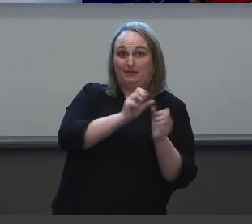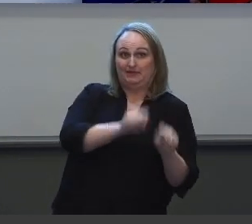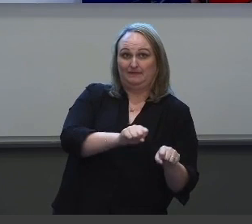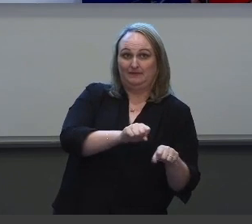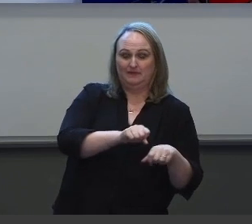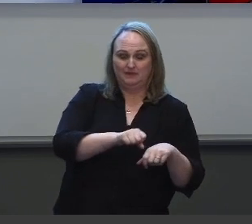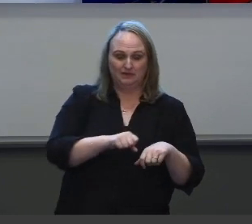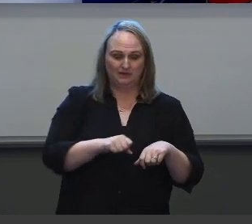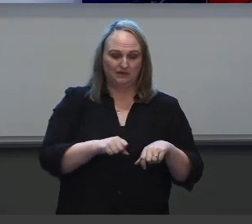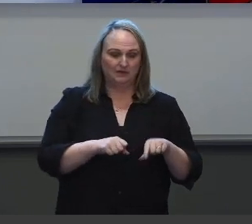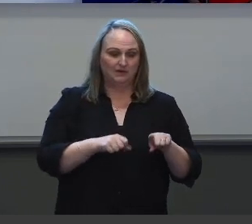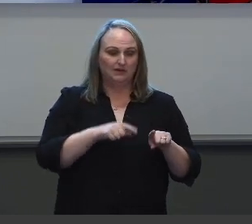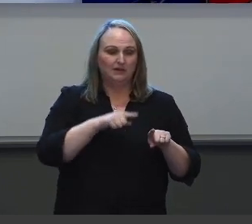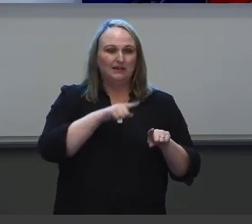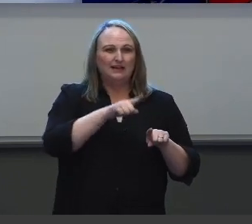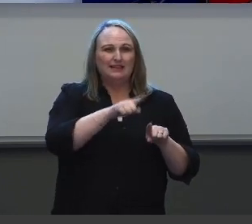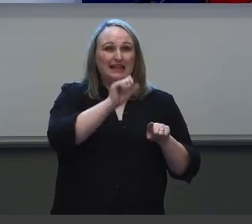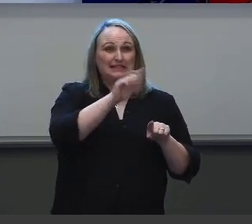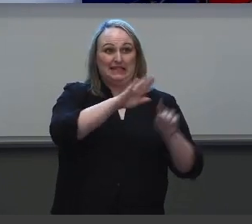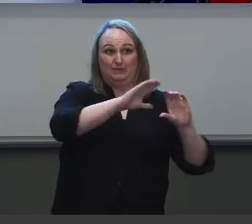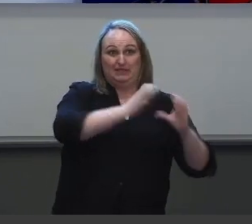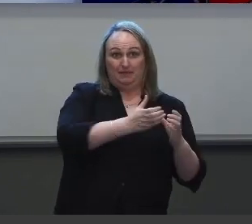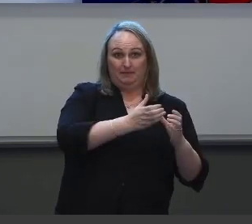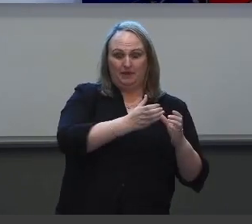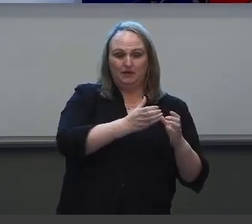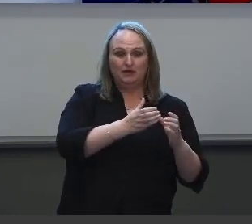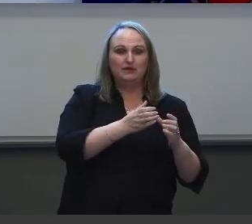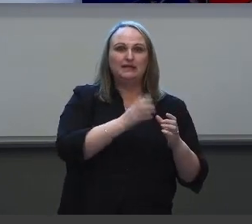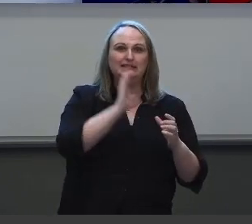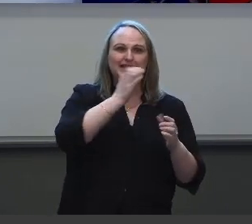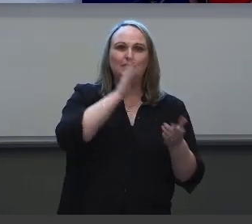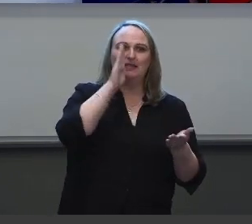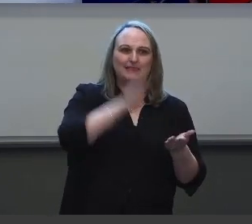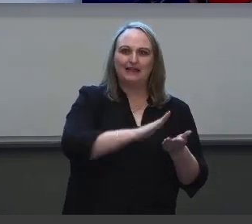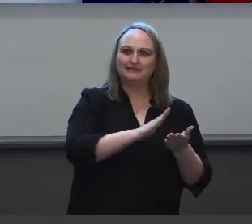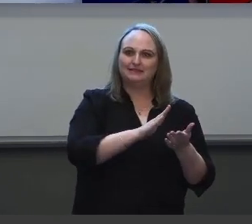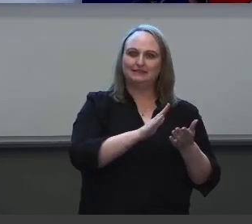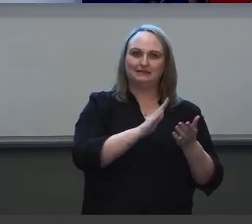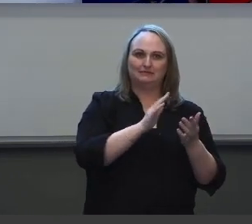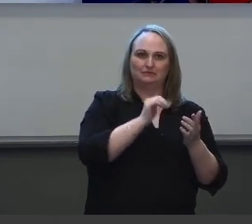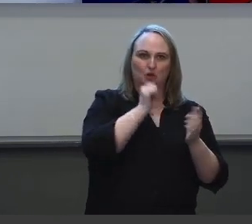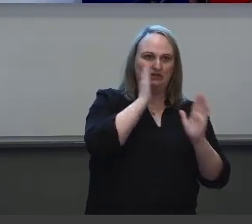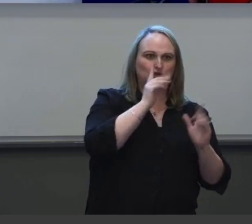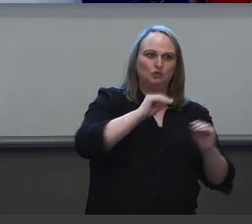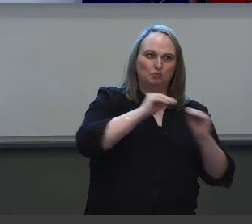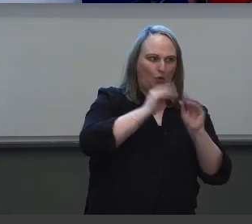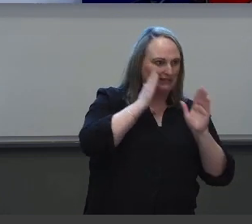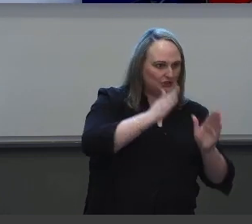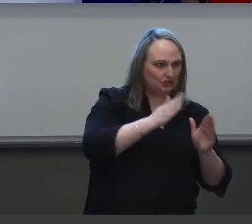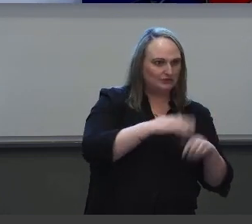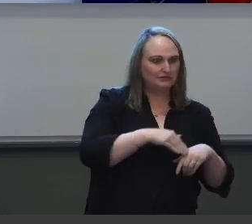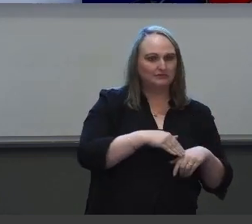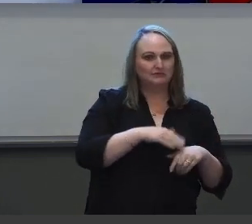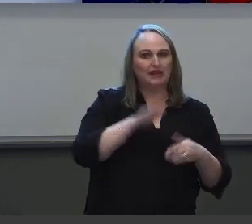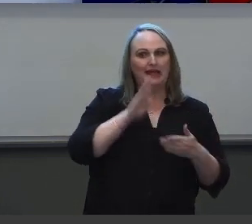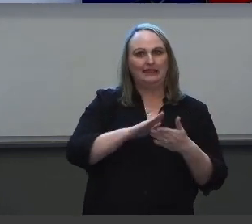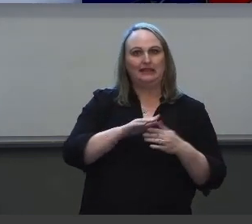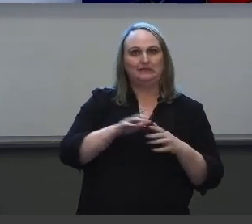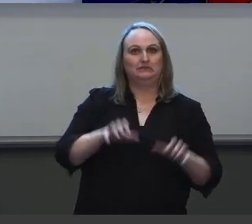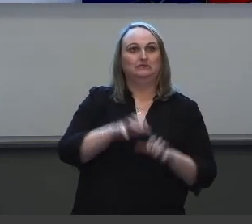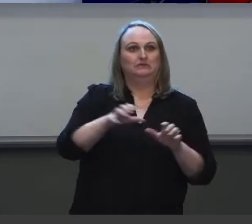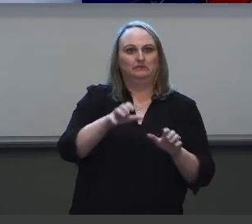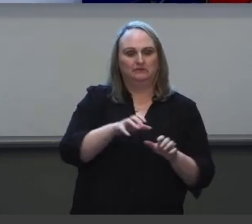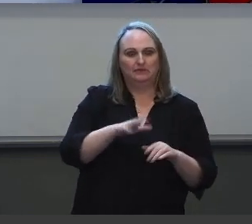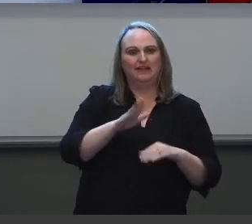so this subtype was associated with less inattention and hyperactivity relative to the other